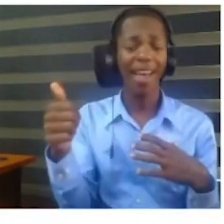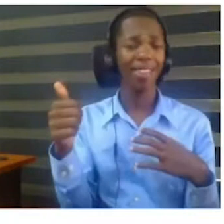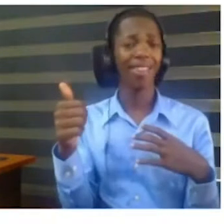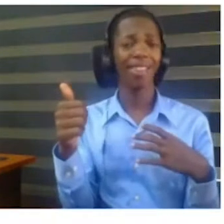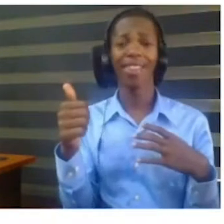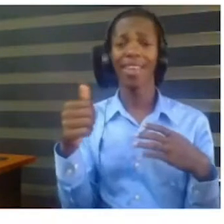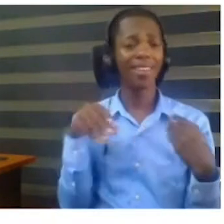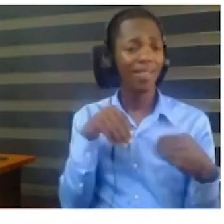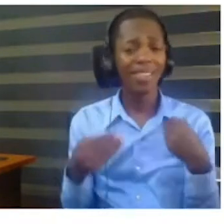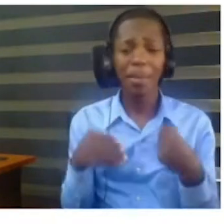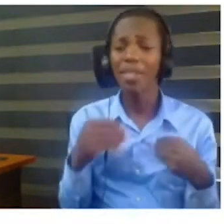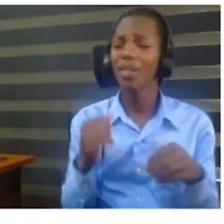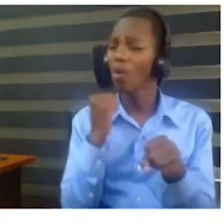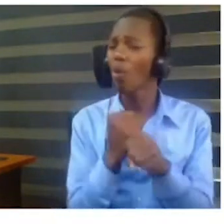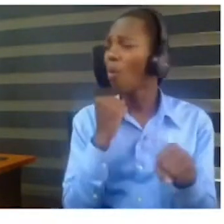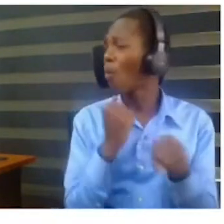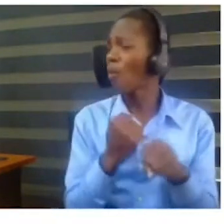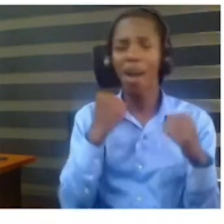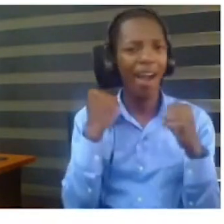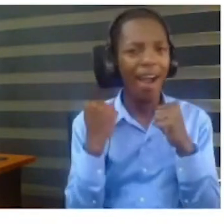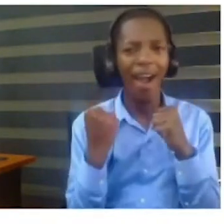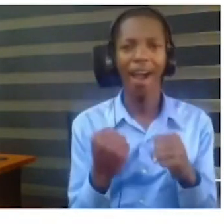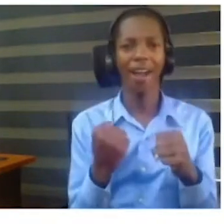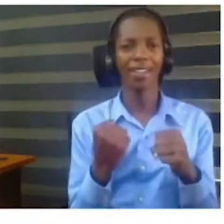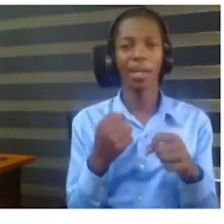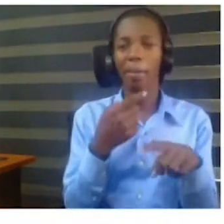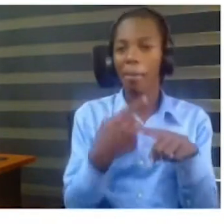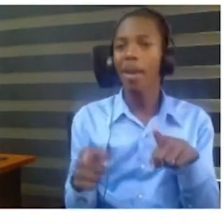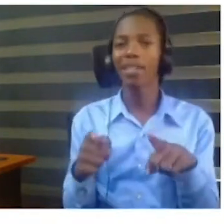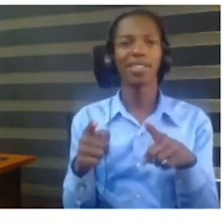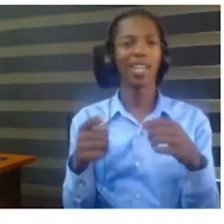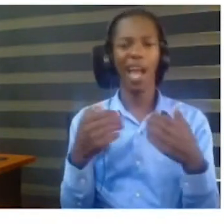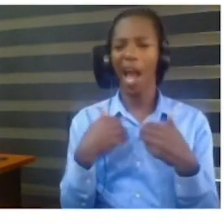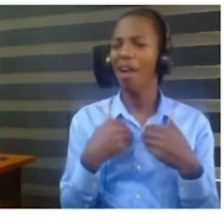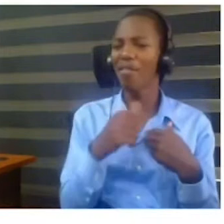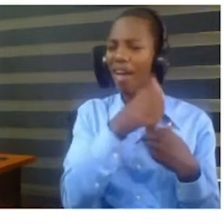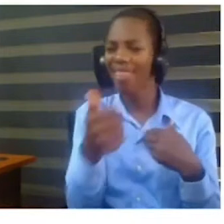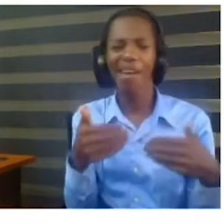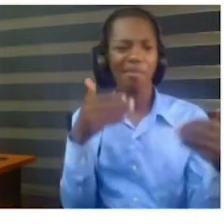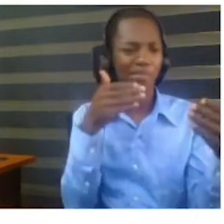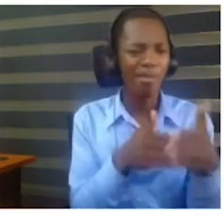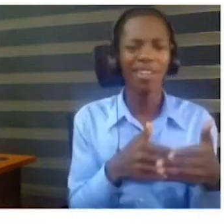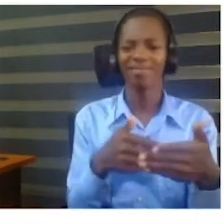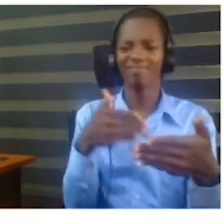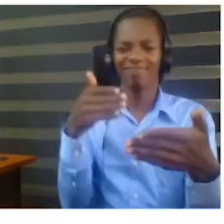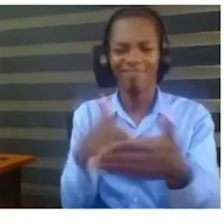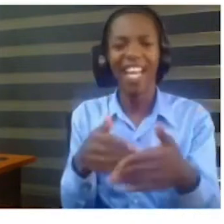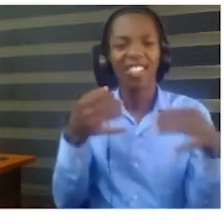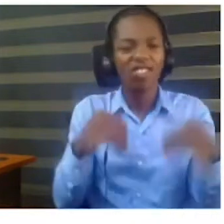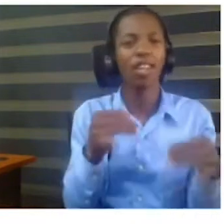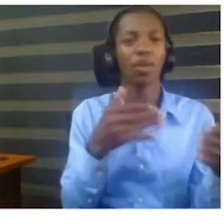But ableism keeps coming up like a brick wall trying to stop us. And we need more